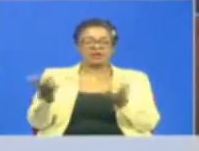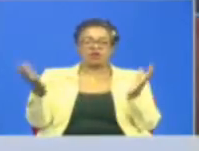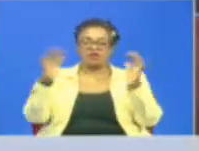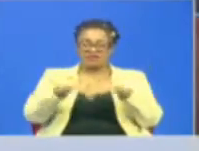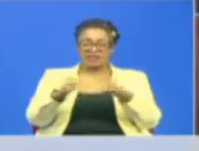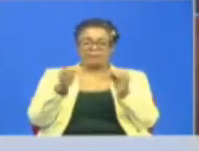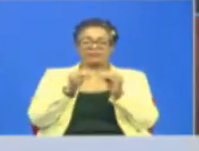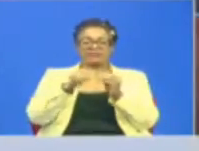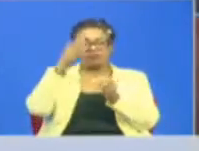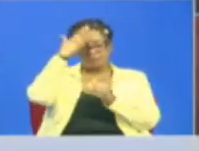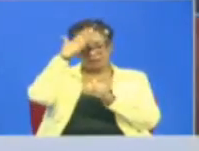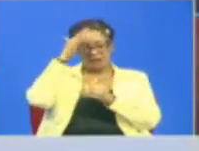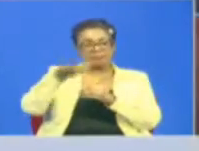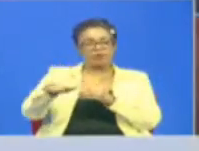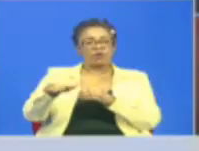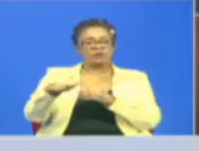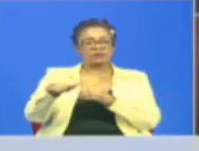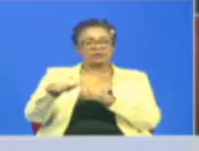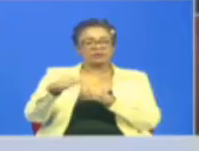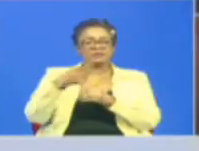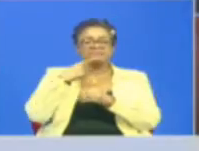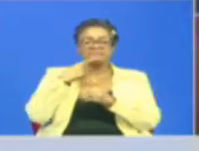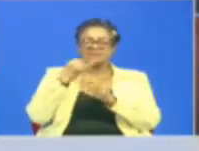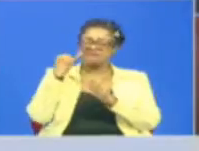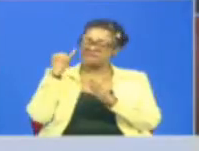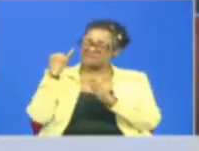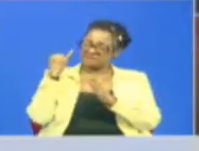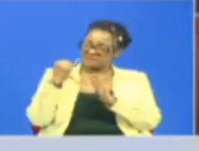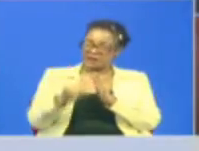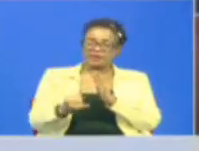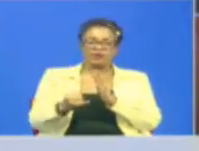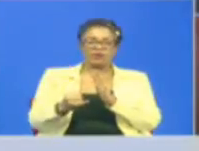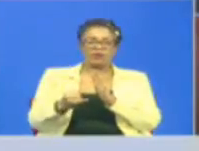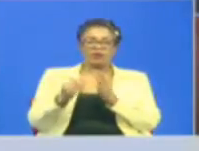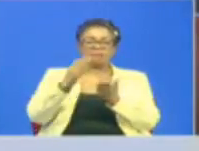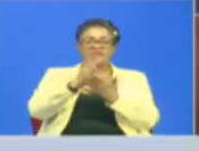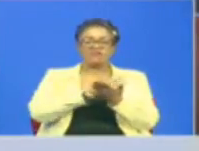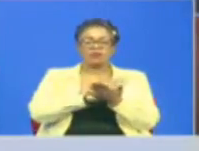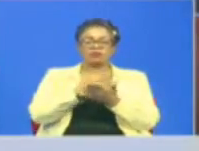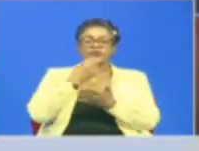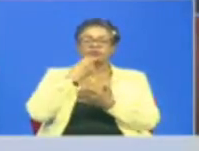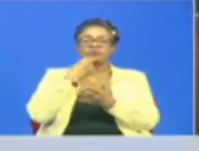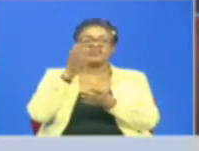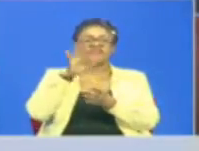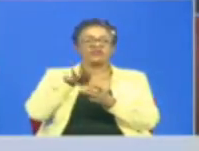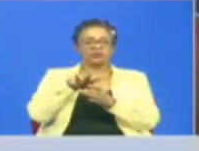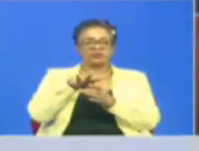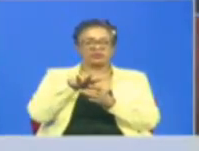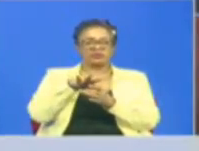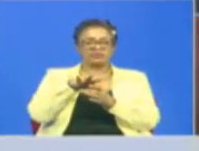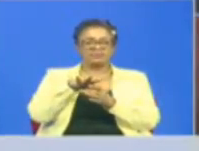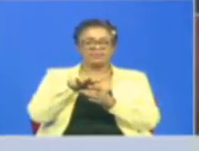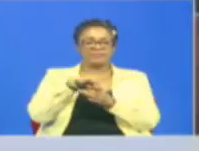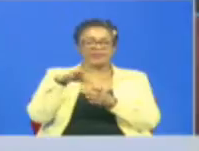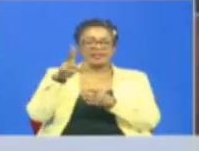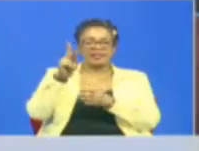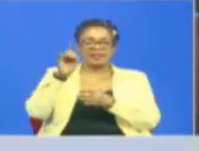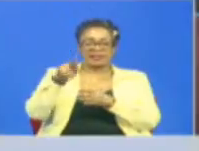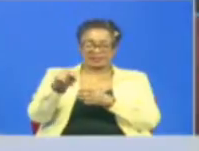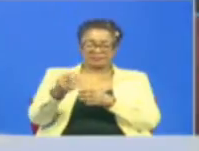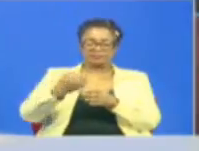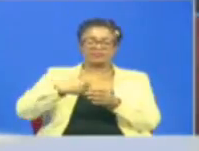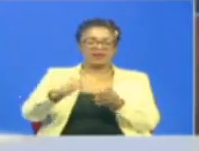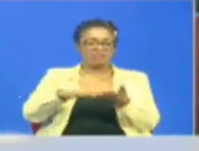morning, understood to be a final push for support ahead of Tuesday's vote. Our senior political affairs reporter Kennedy Murethi has